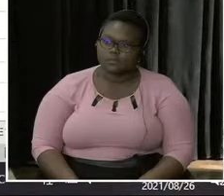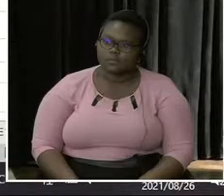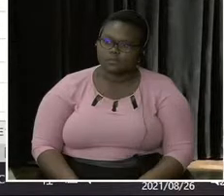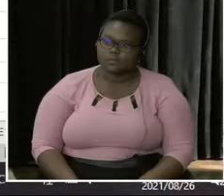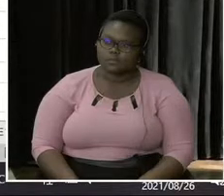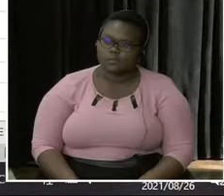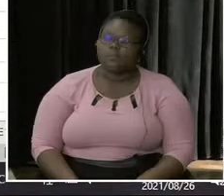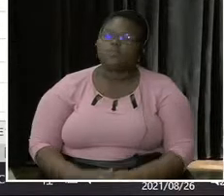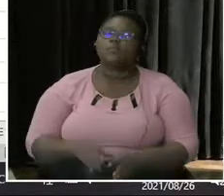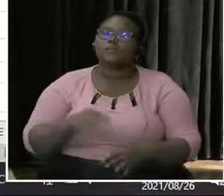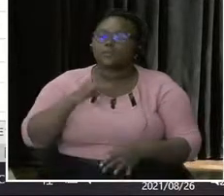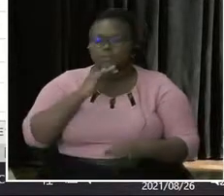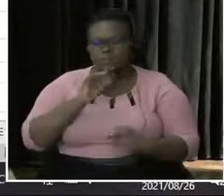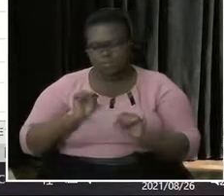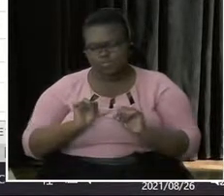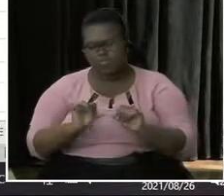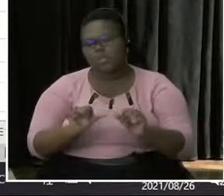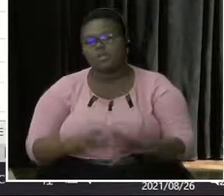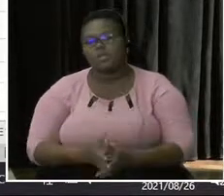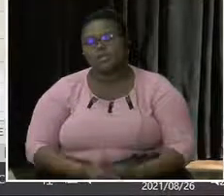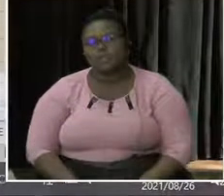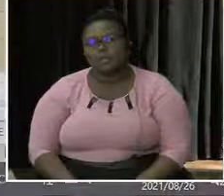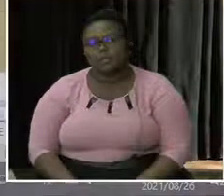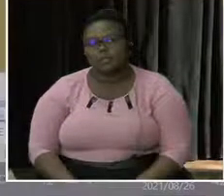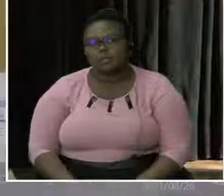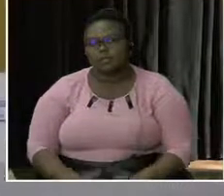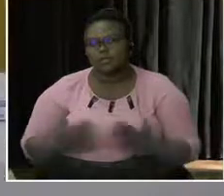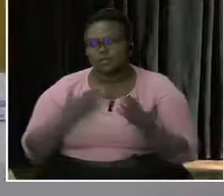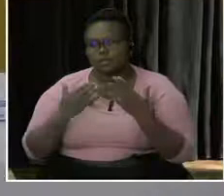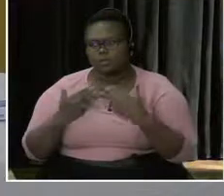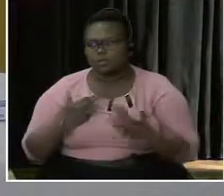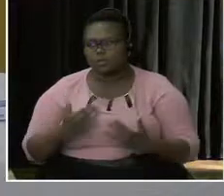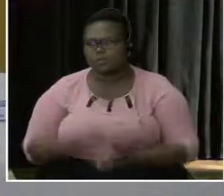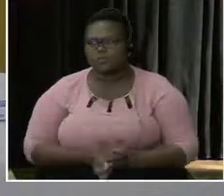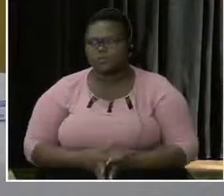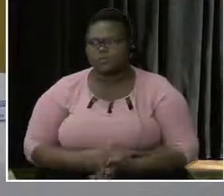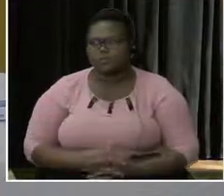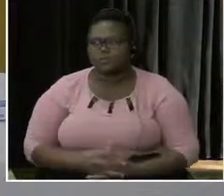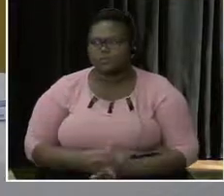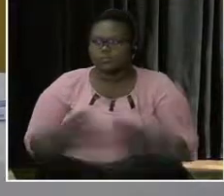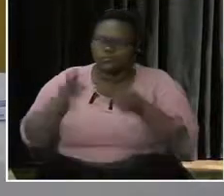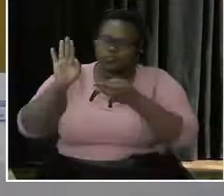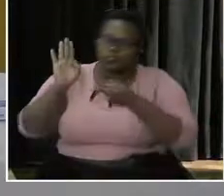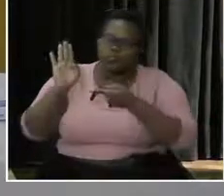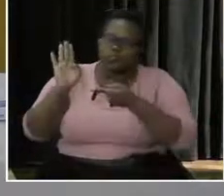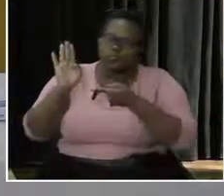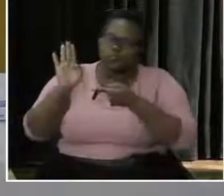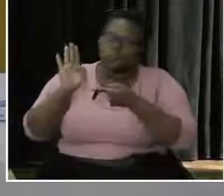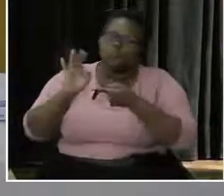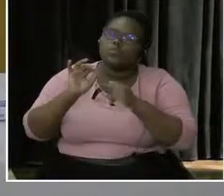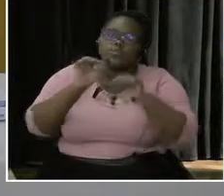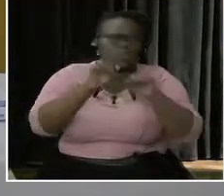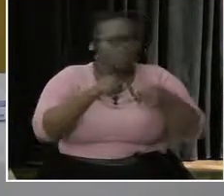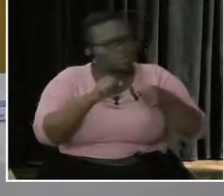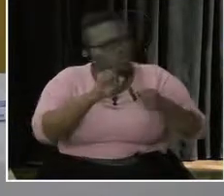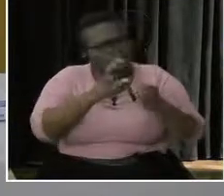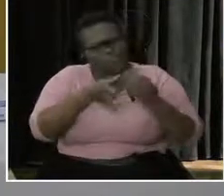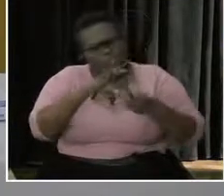The recommendation is carried. Thank you. Madam Speaker, Chief Whip,